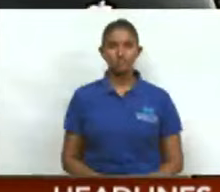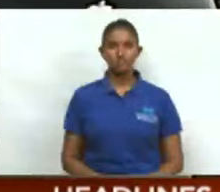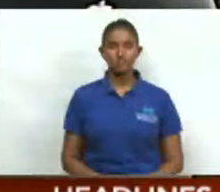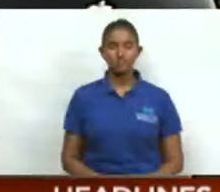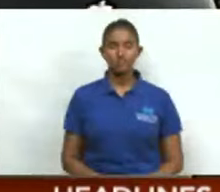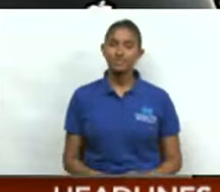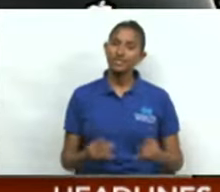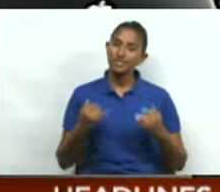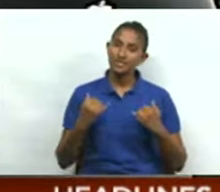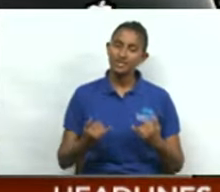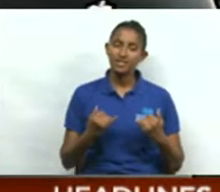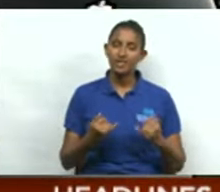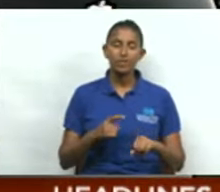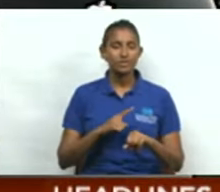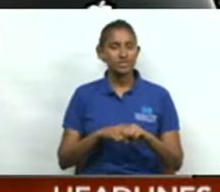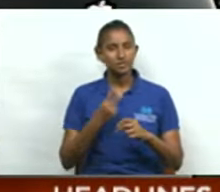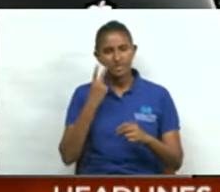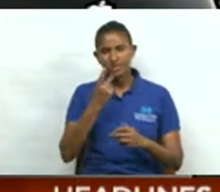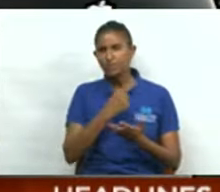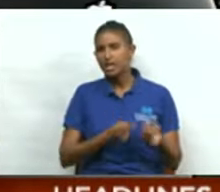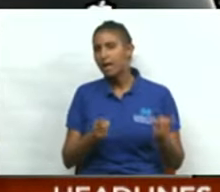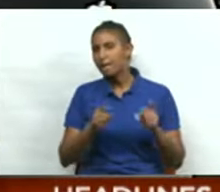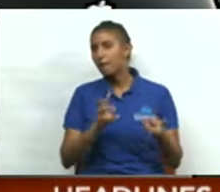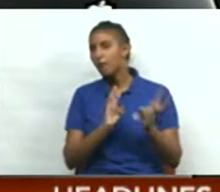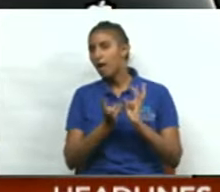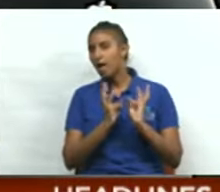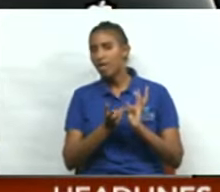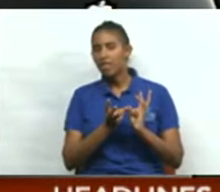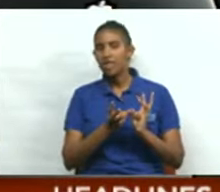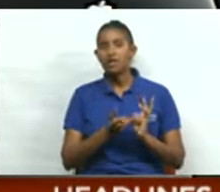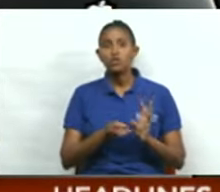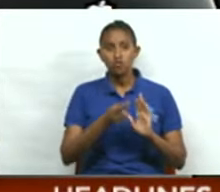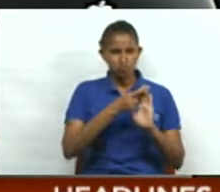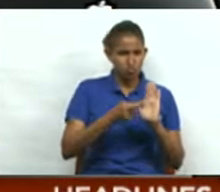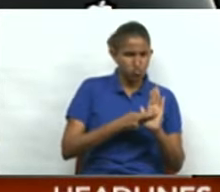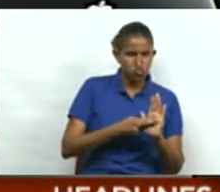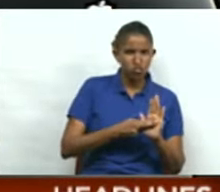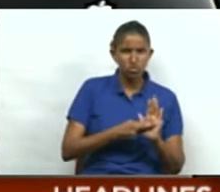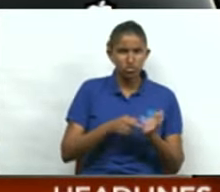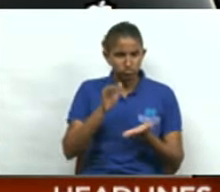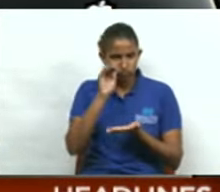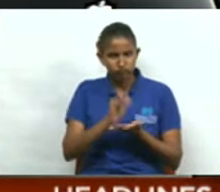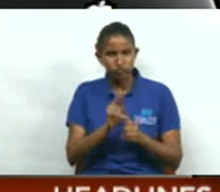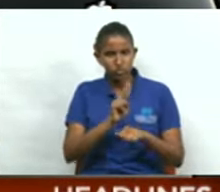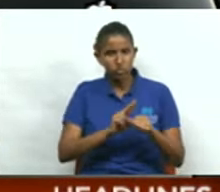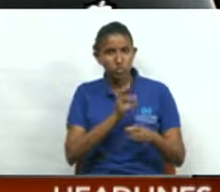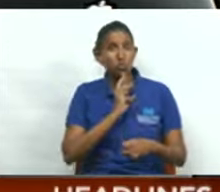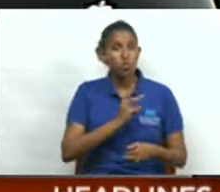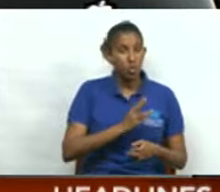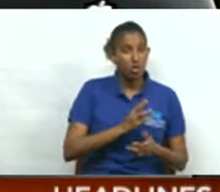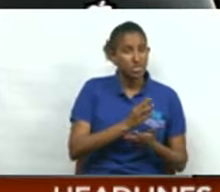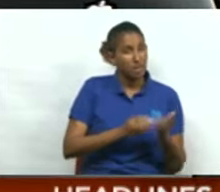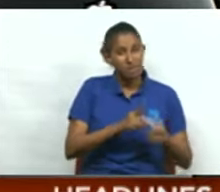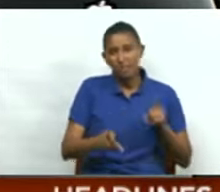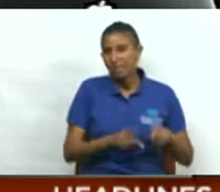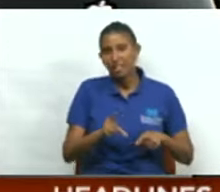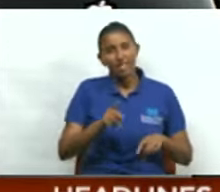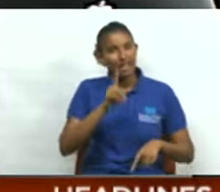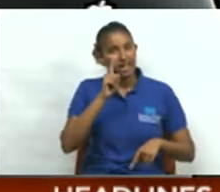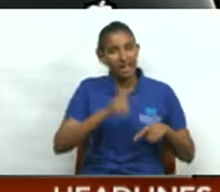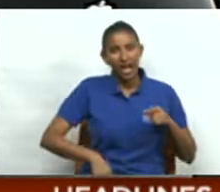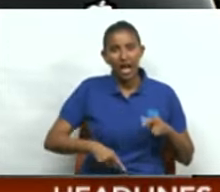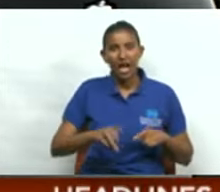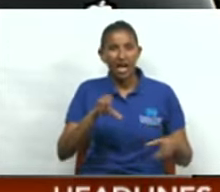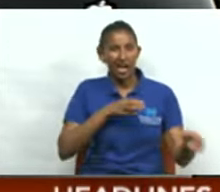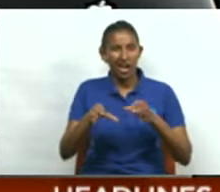Joins us now for a look at the weather forecast. Gamer, with water restrictions in effect, I know some of us cannot wash our vehicles, so I'm hoping for a little